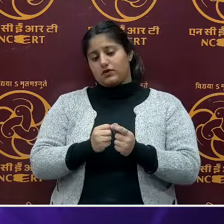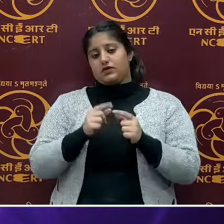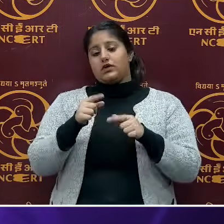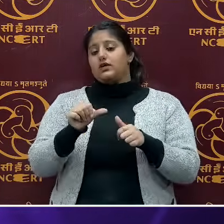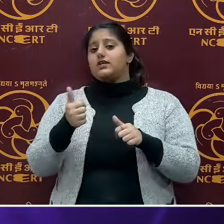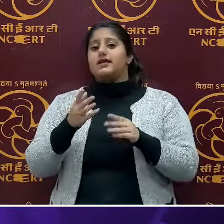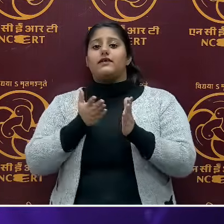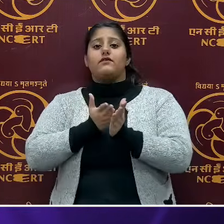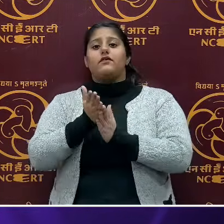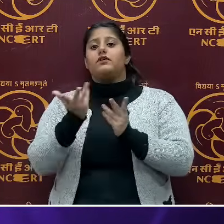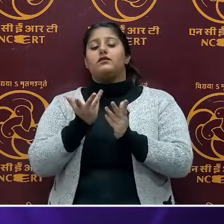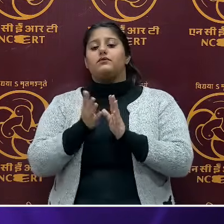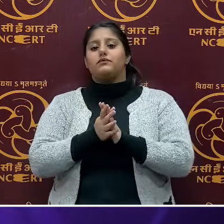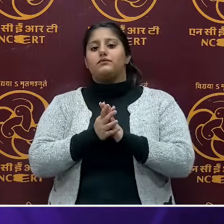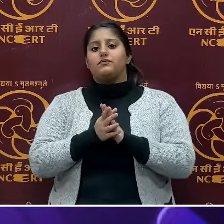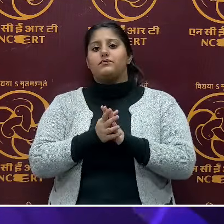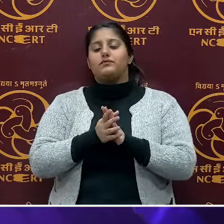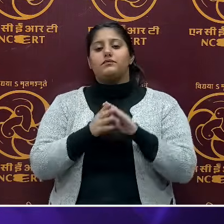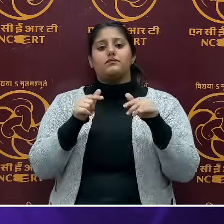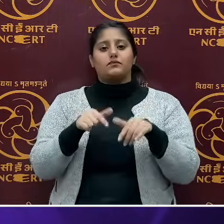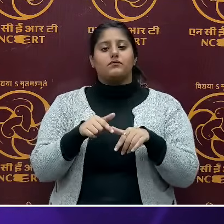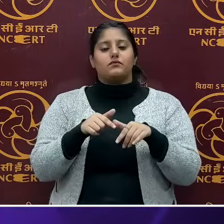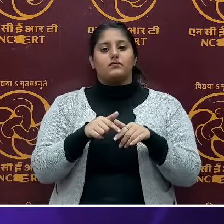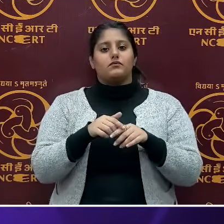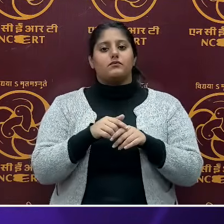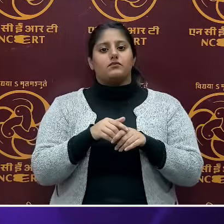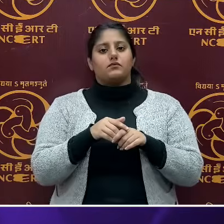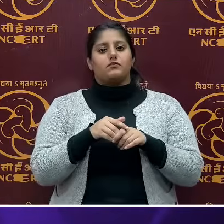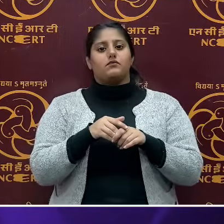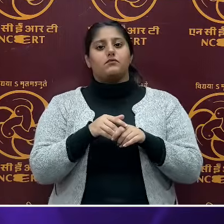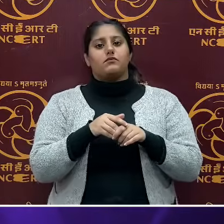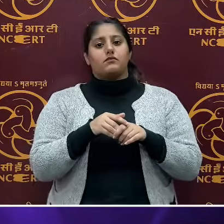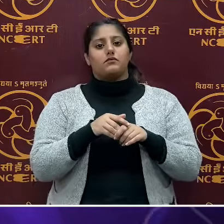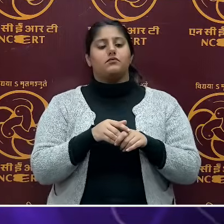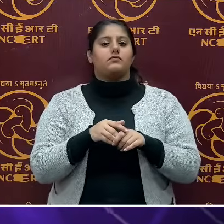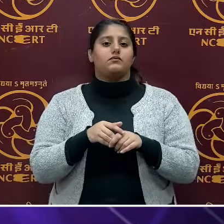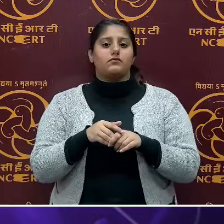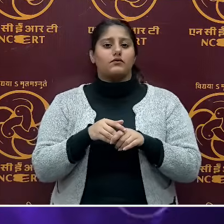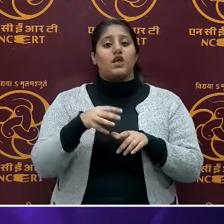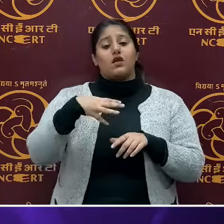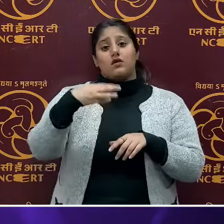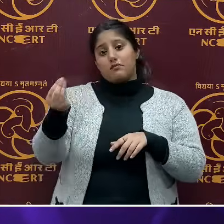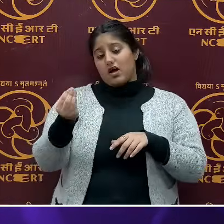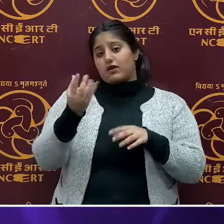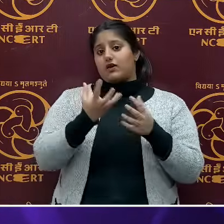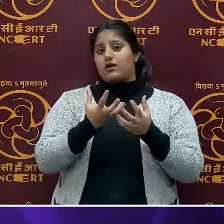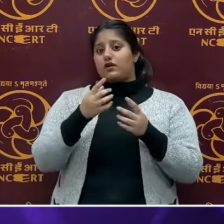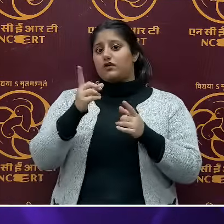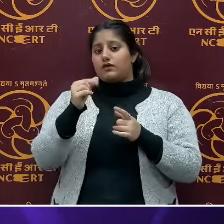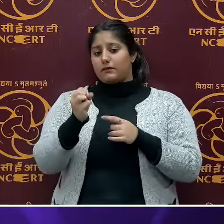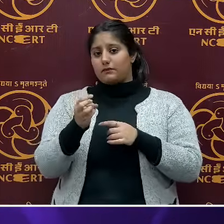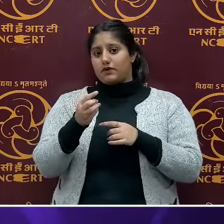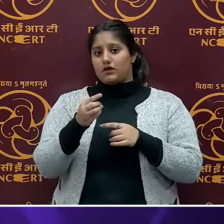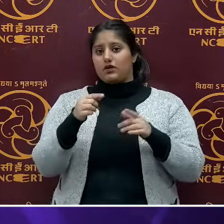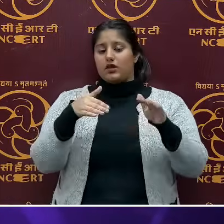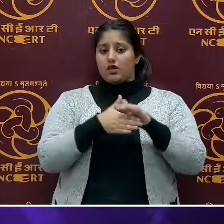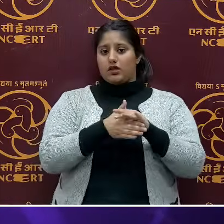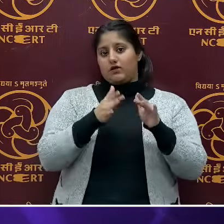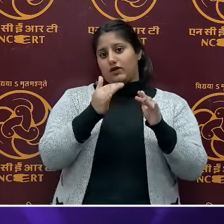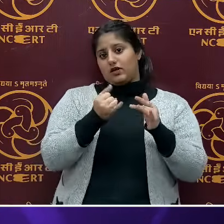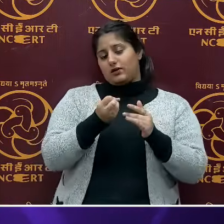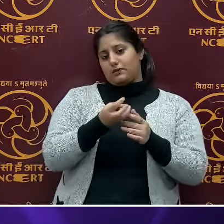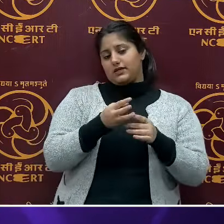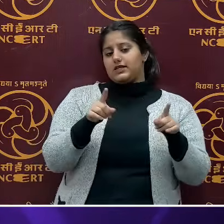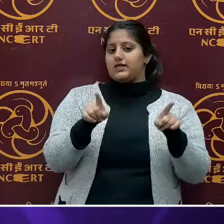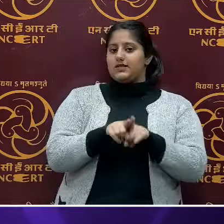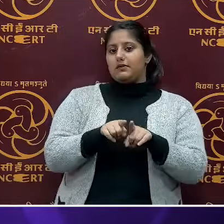way, the product of extremes 4 into must be equal 21, to the 7 into product of means. 12. Right. So,